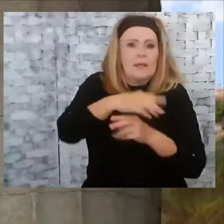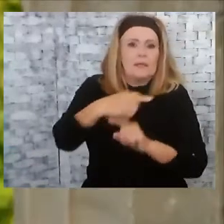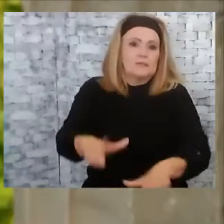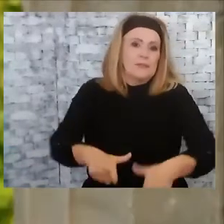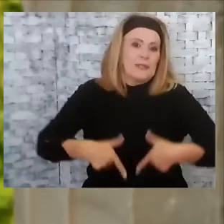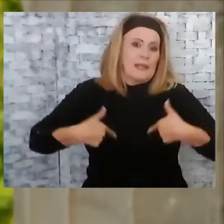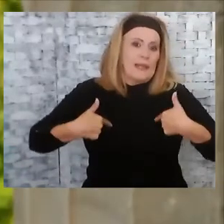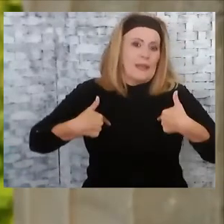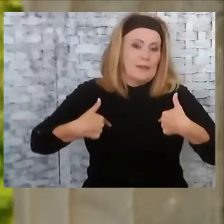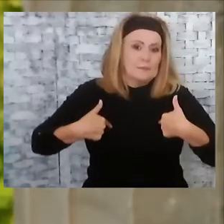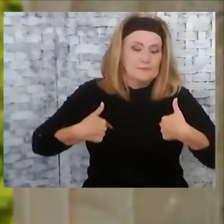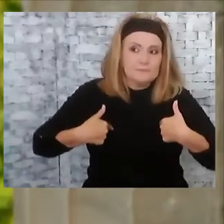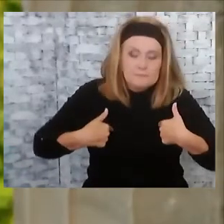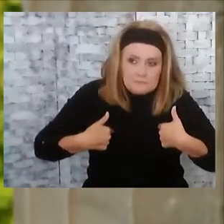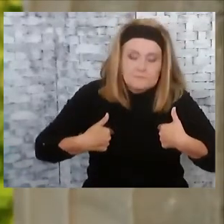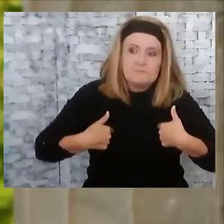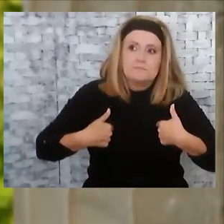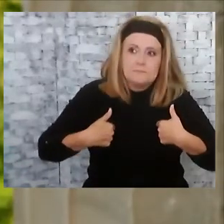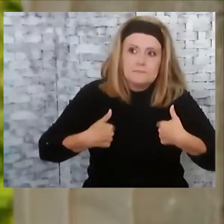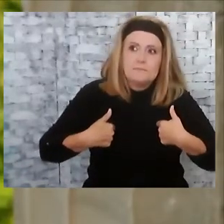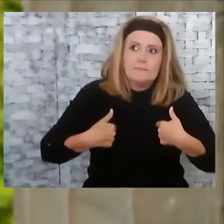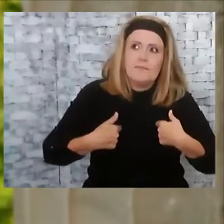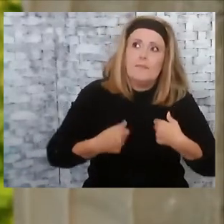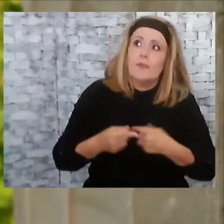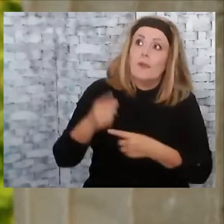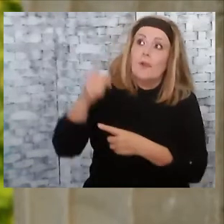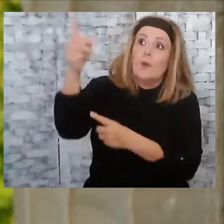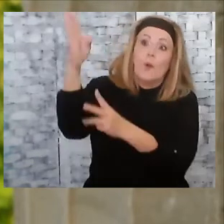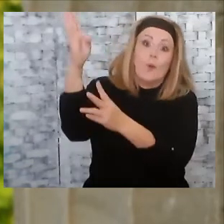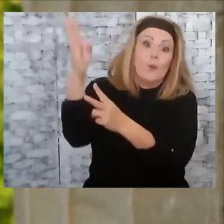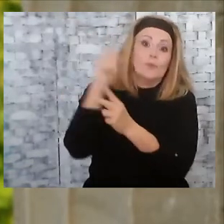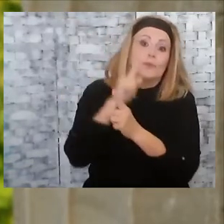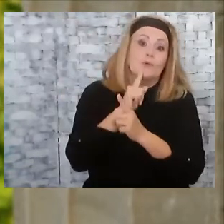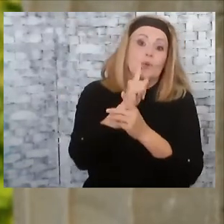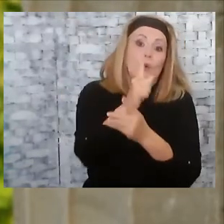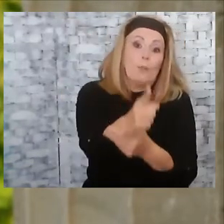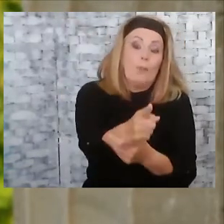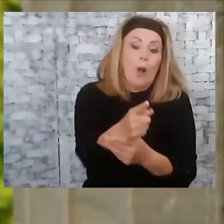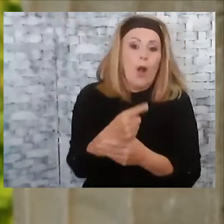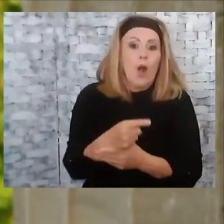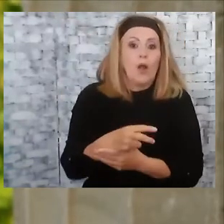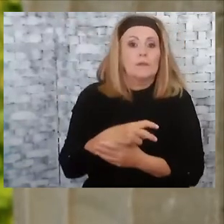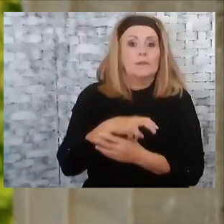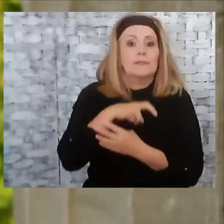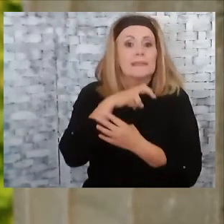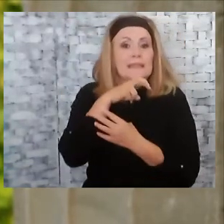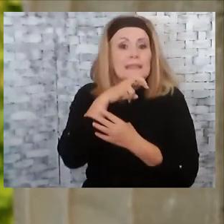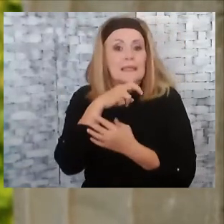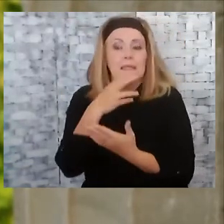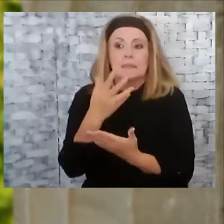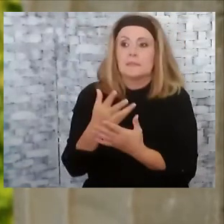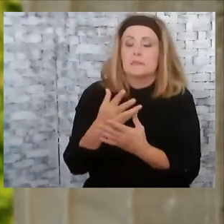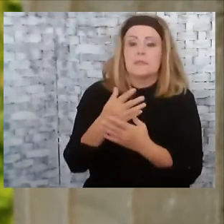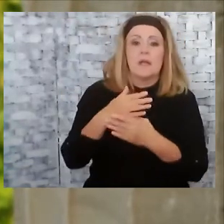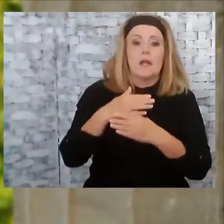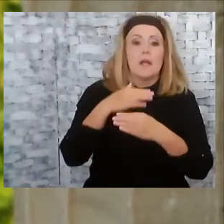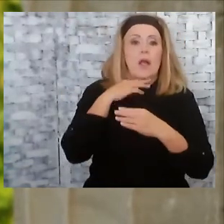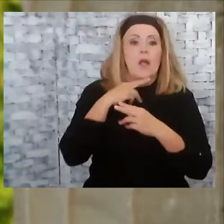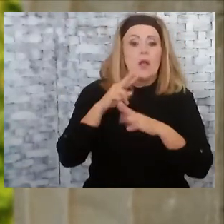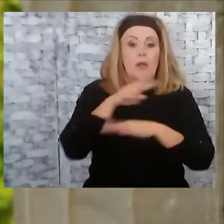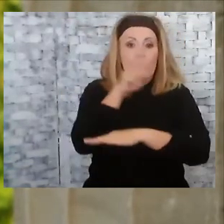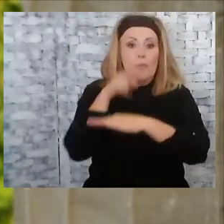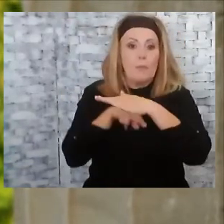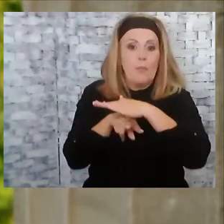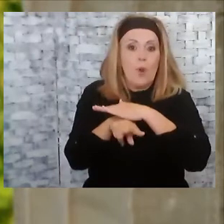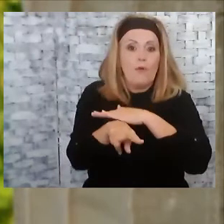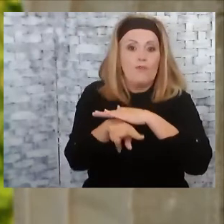particularly to call and commission special people like prophets and kings for special tasks. But then there are